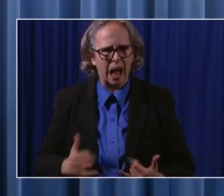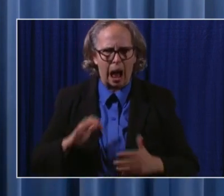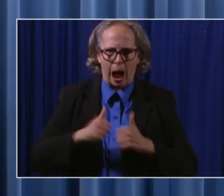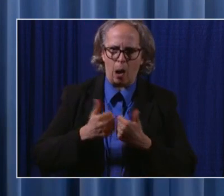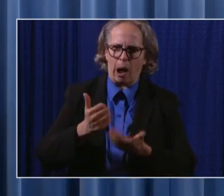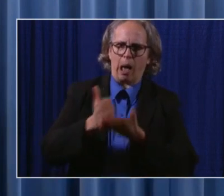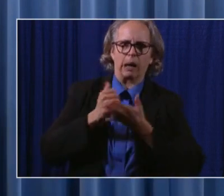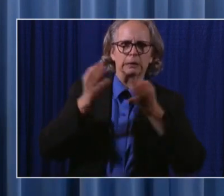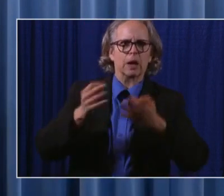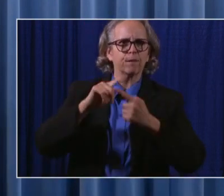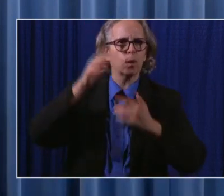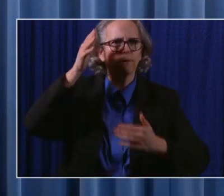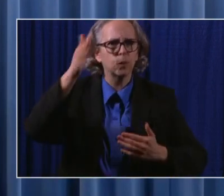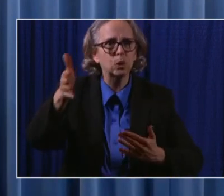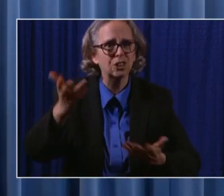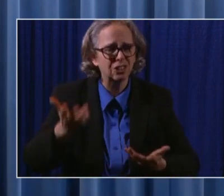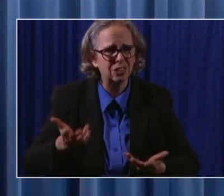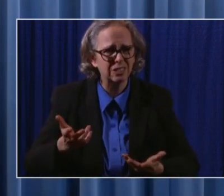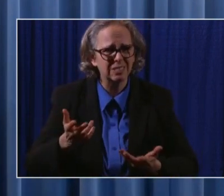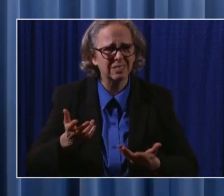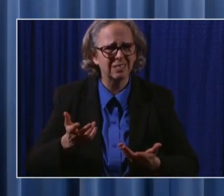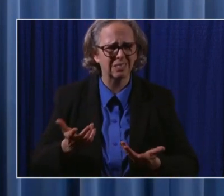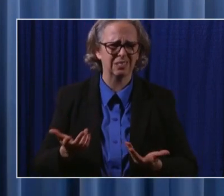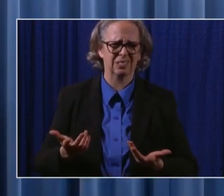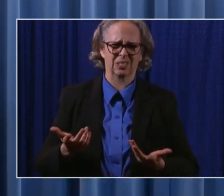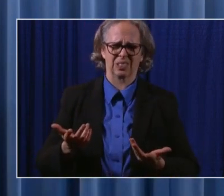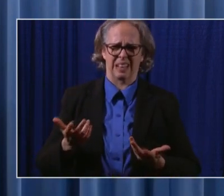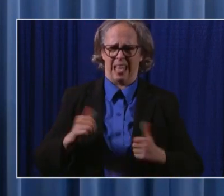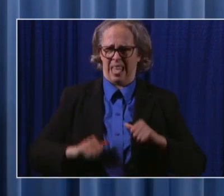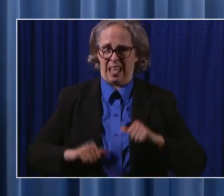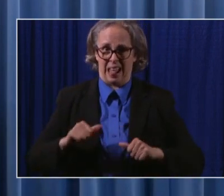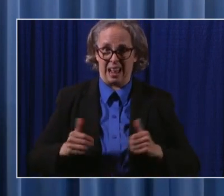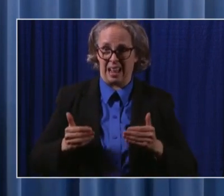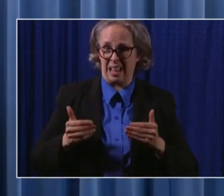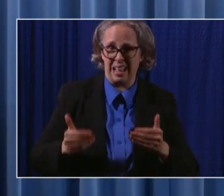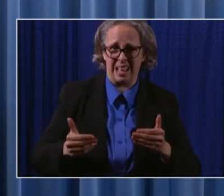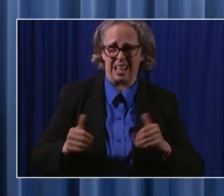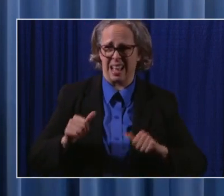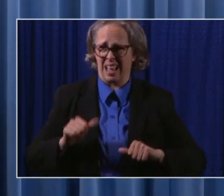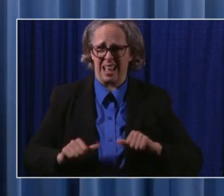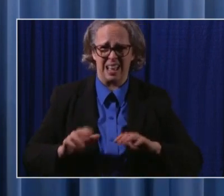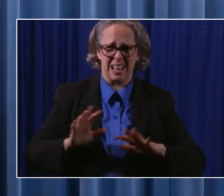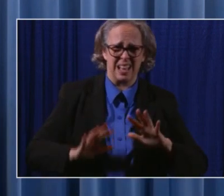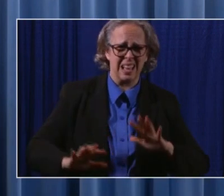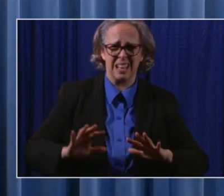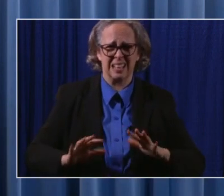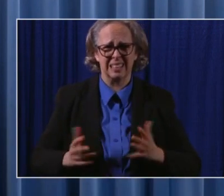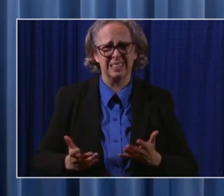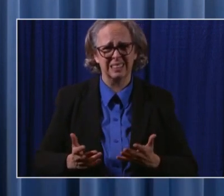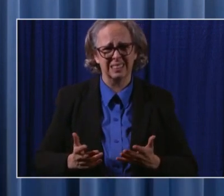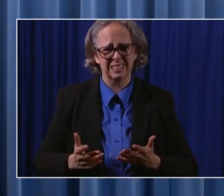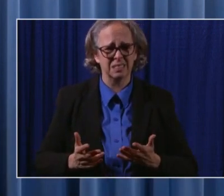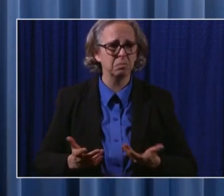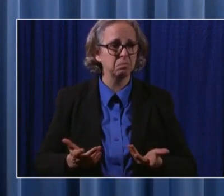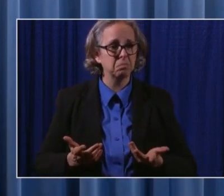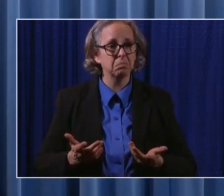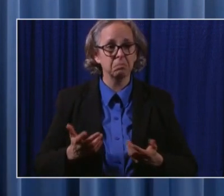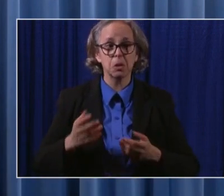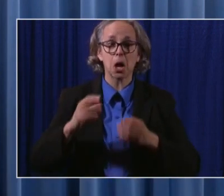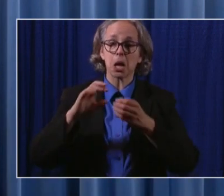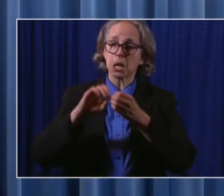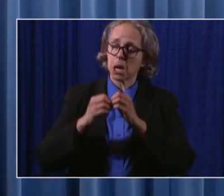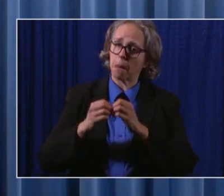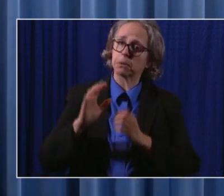mixed numbers. As I indicated, we have some of the early warning signs look better, look pretty